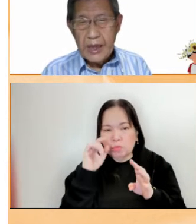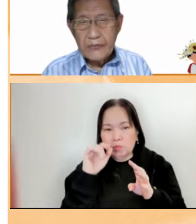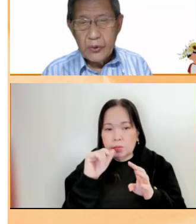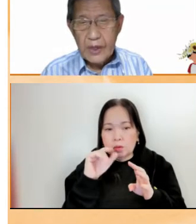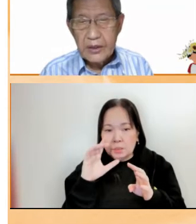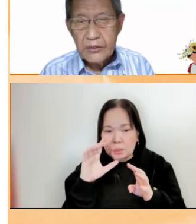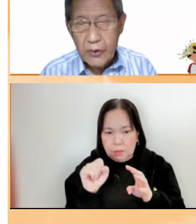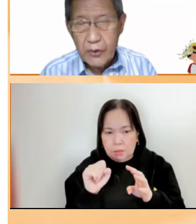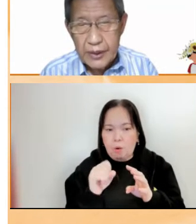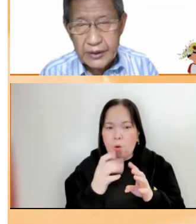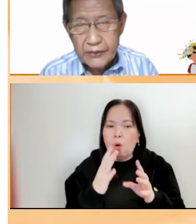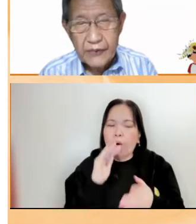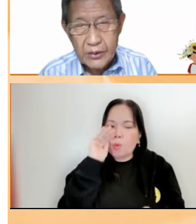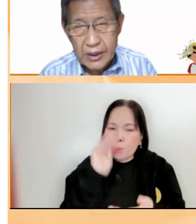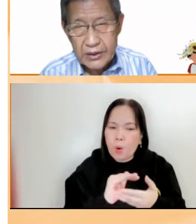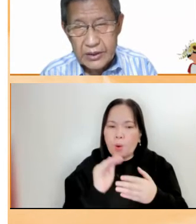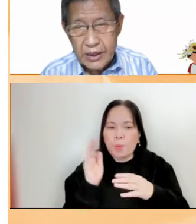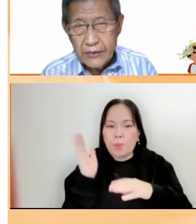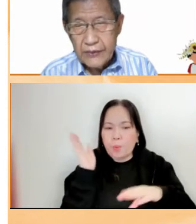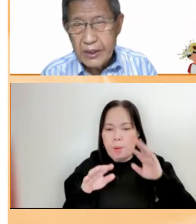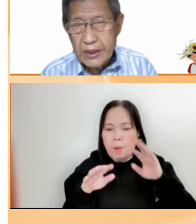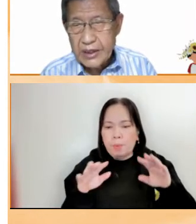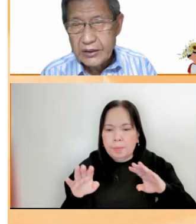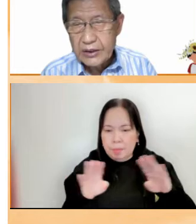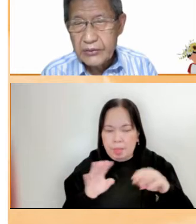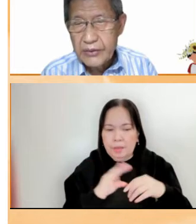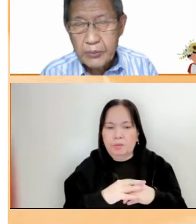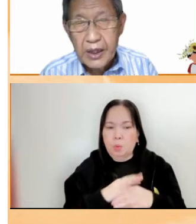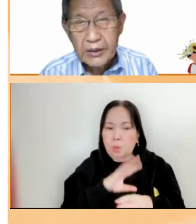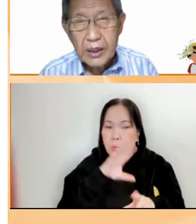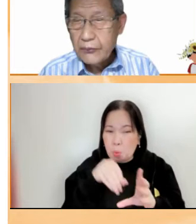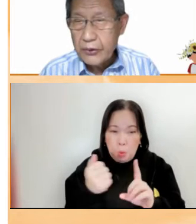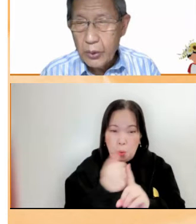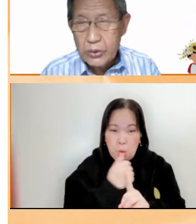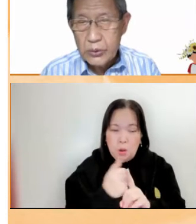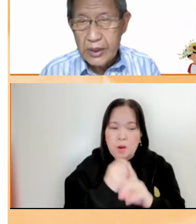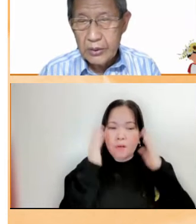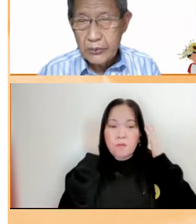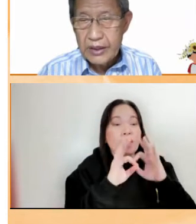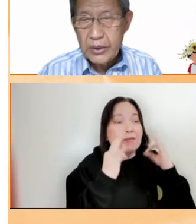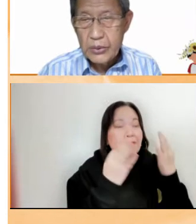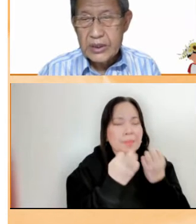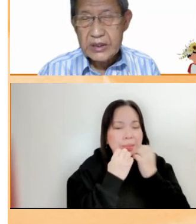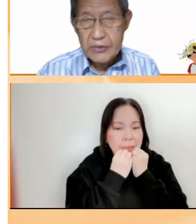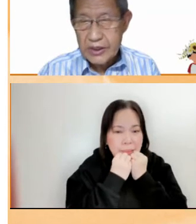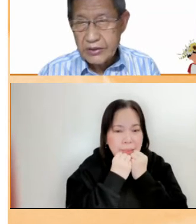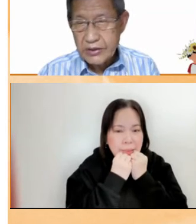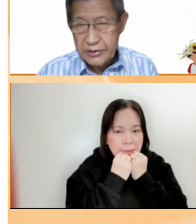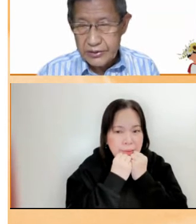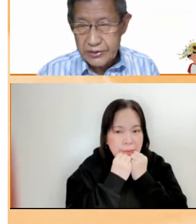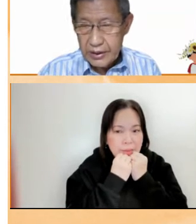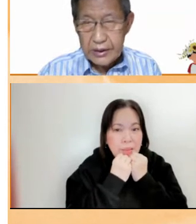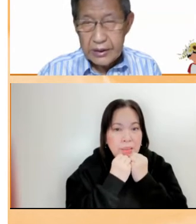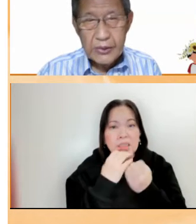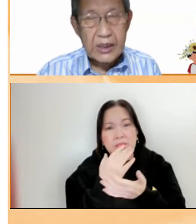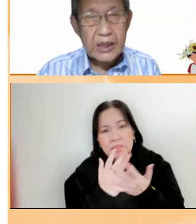problem behavior and involvement in violence. Family-centered treatment for those who are already using